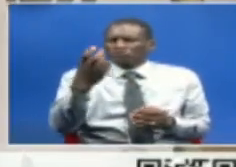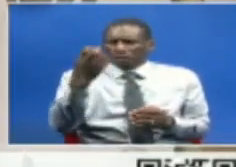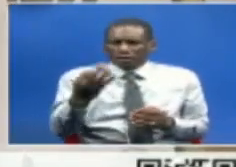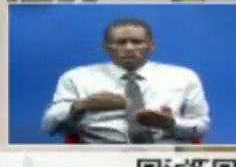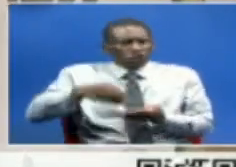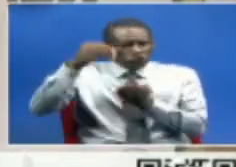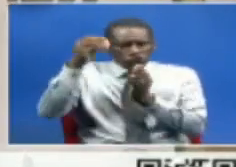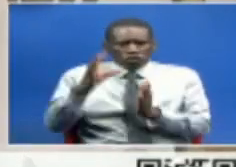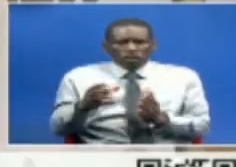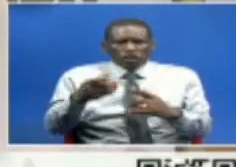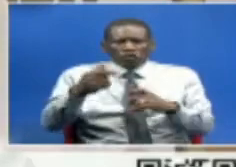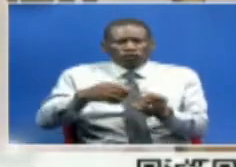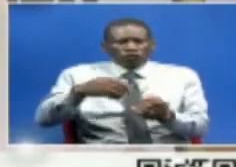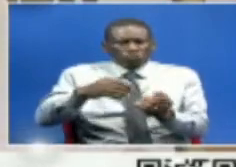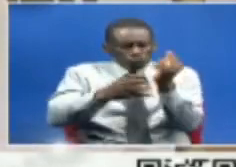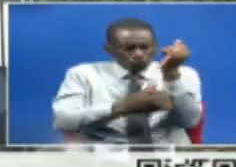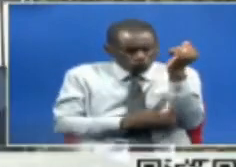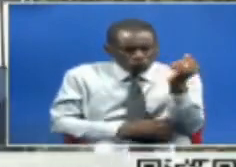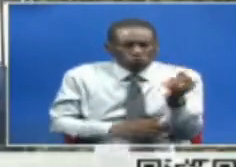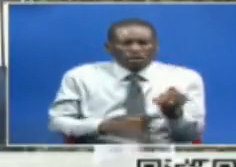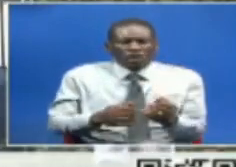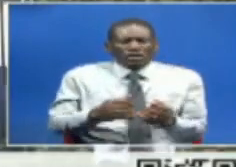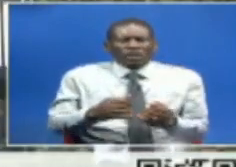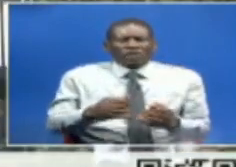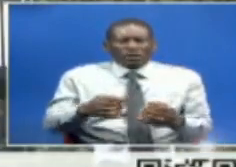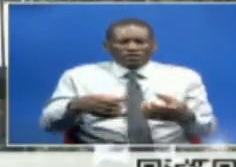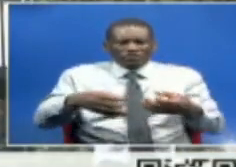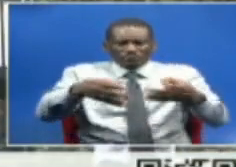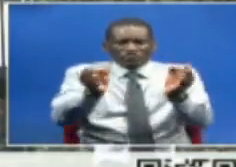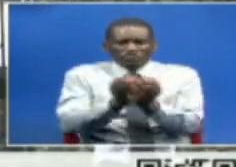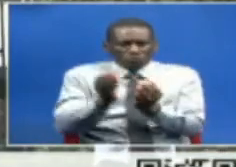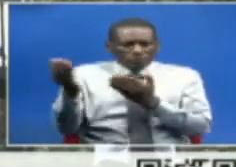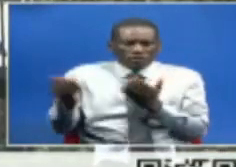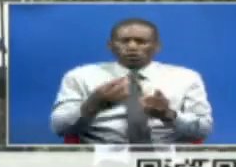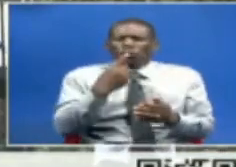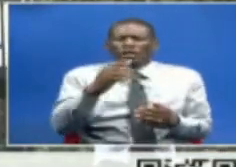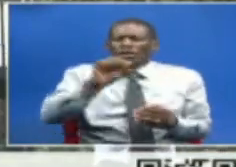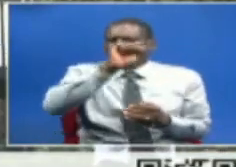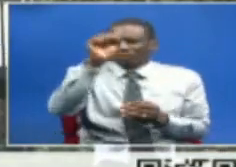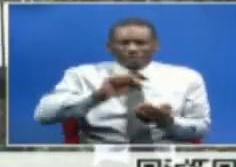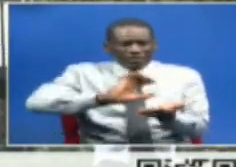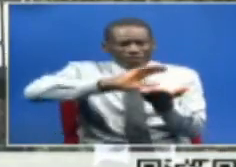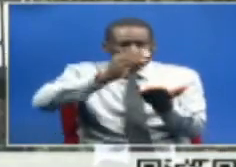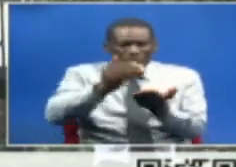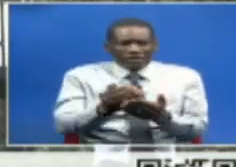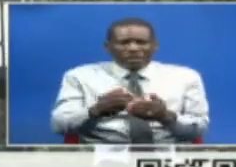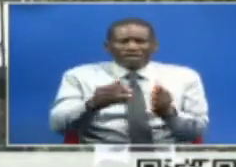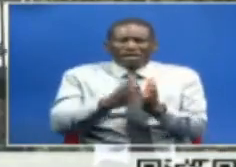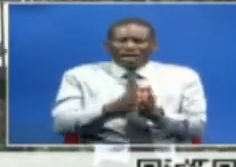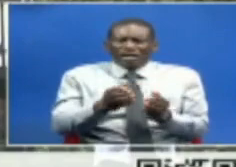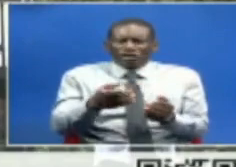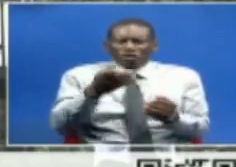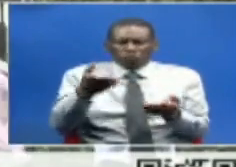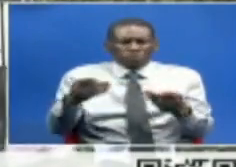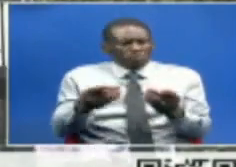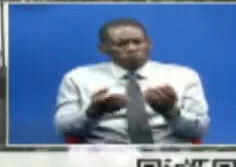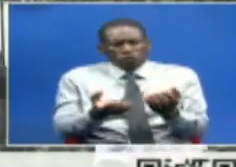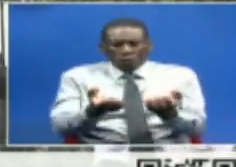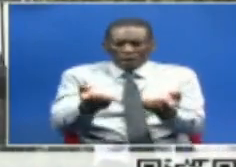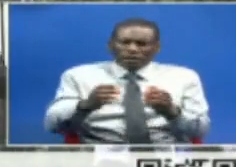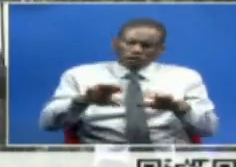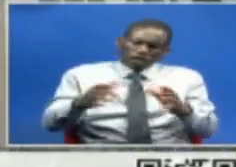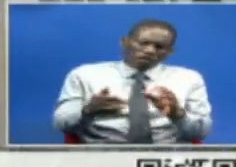students from vulnerable and extremely needy households will receive 100% funding, while the needy and slightly needy will